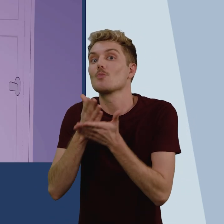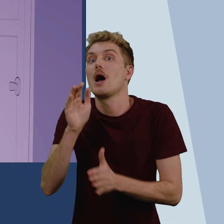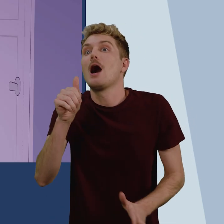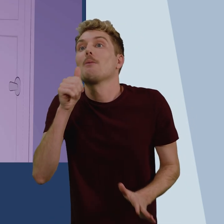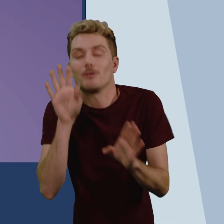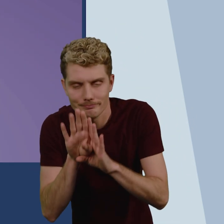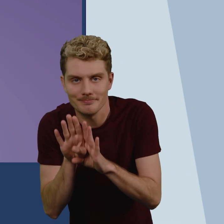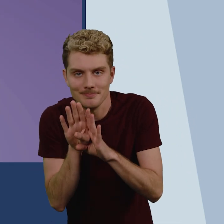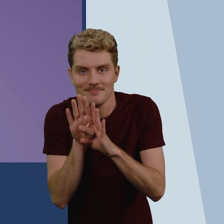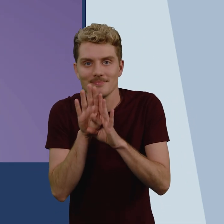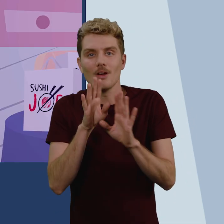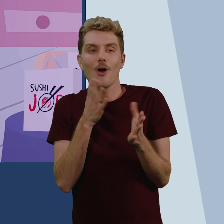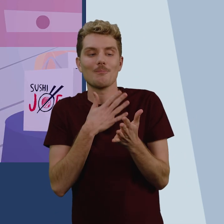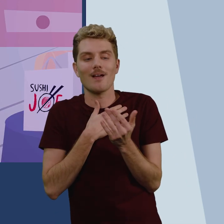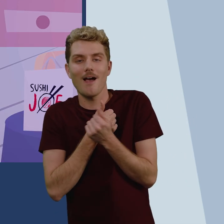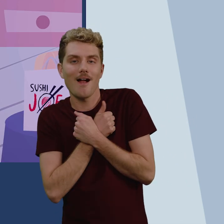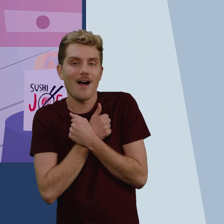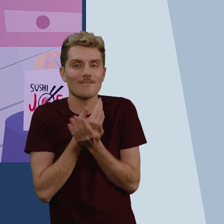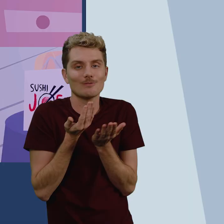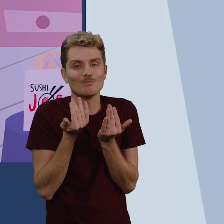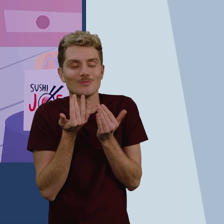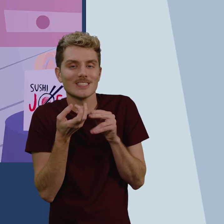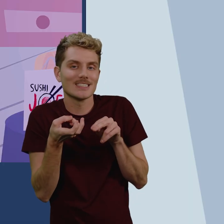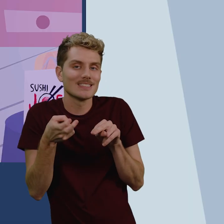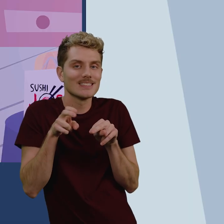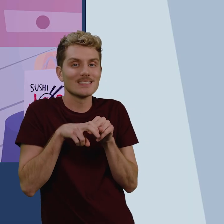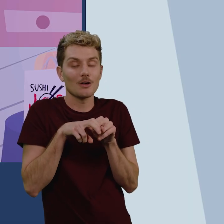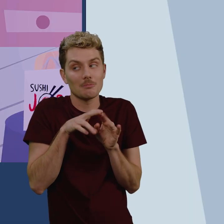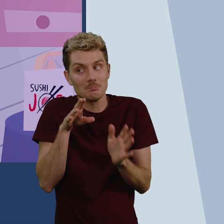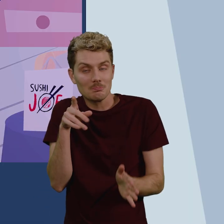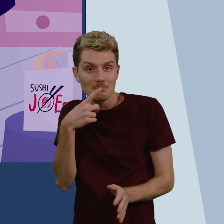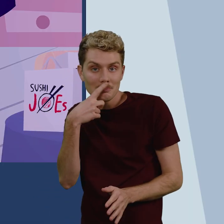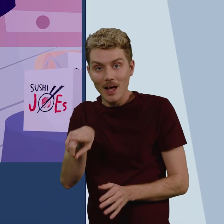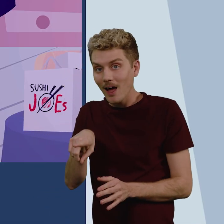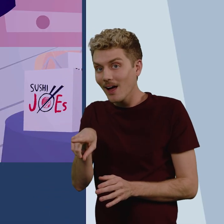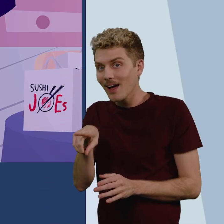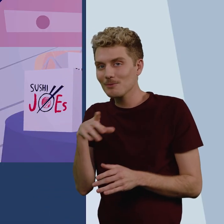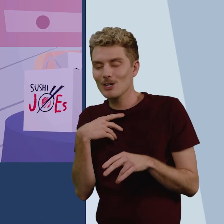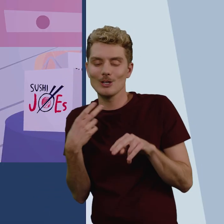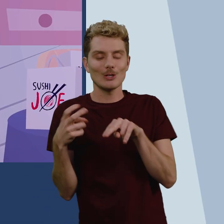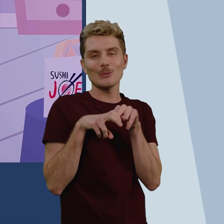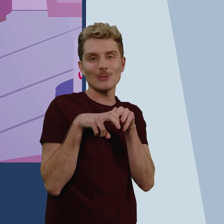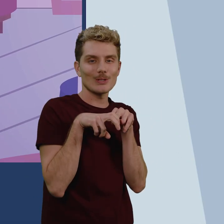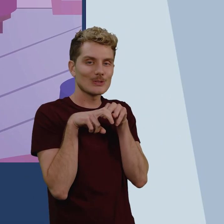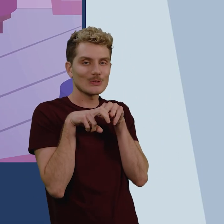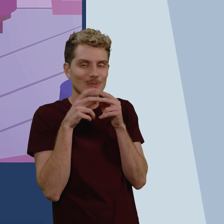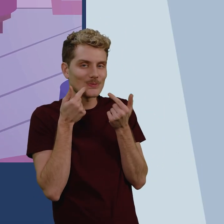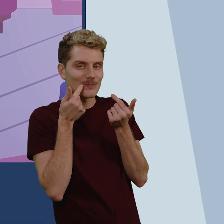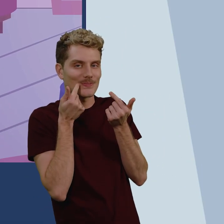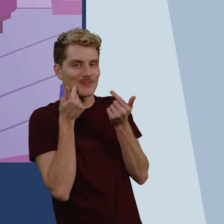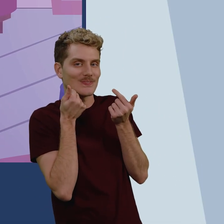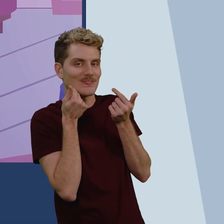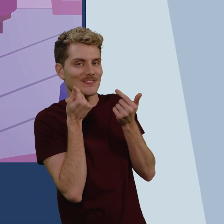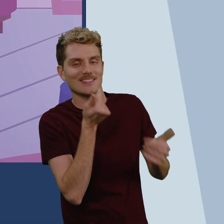to privacy. Here, my love, have a seat. Don't mind if I do.